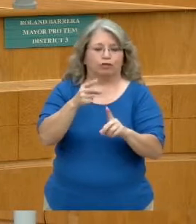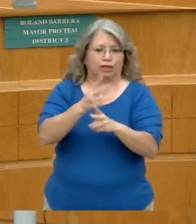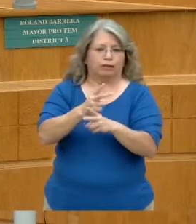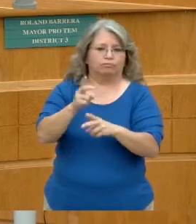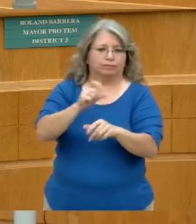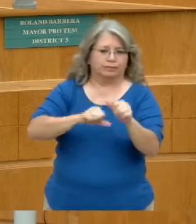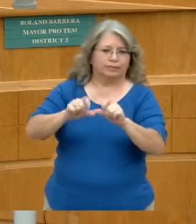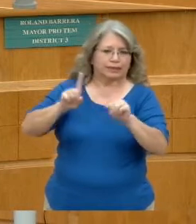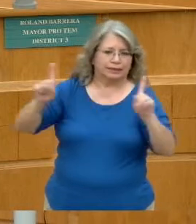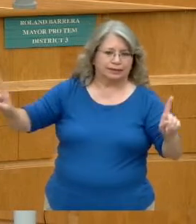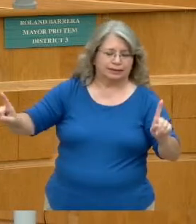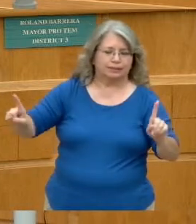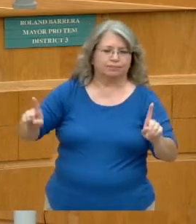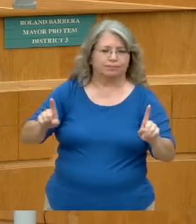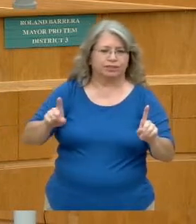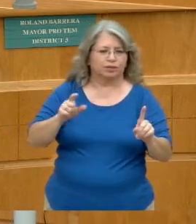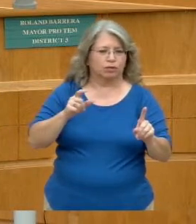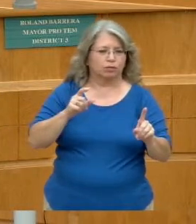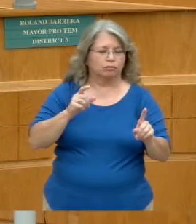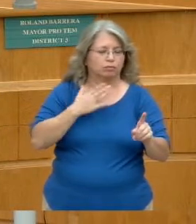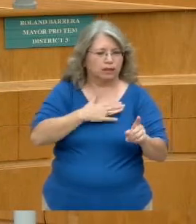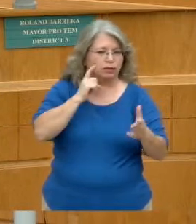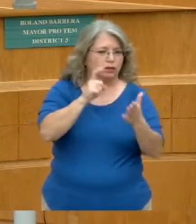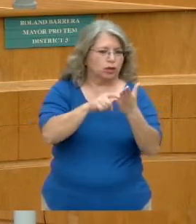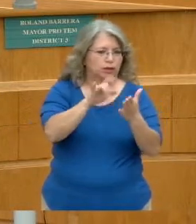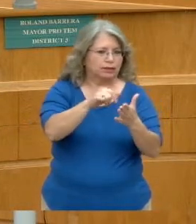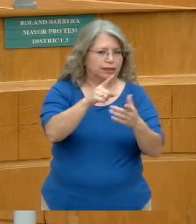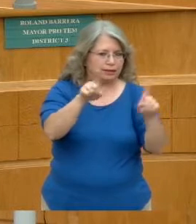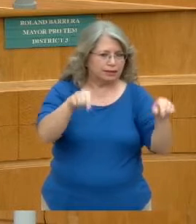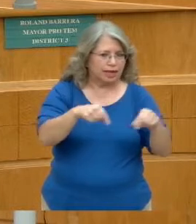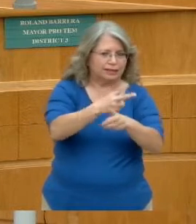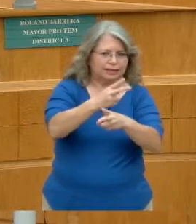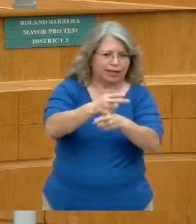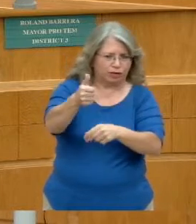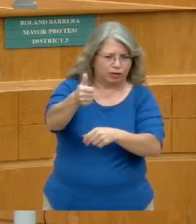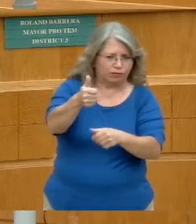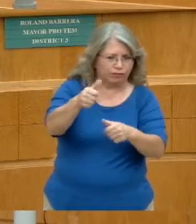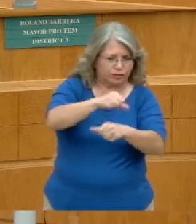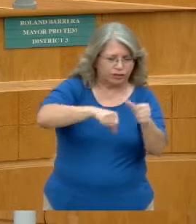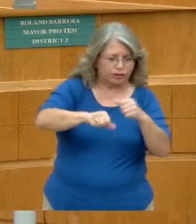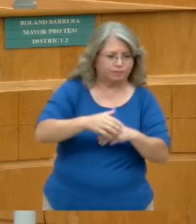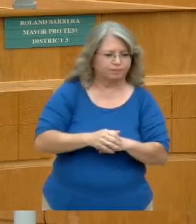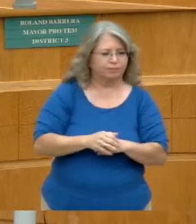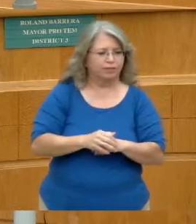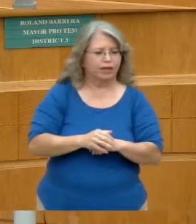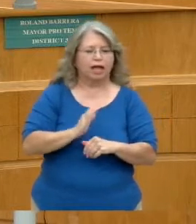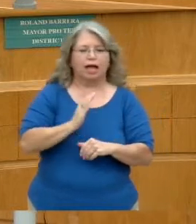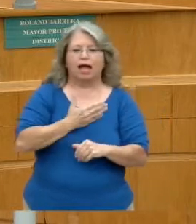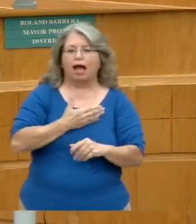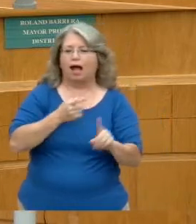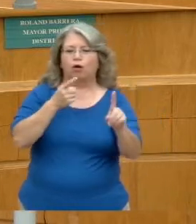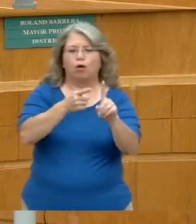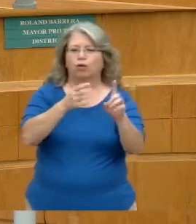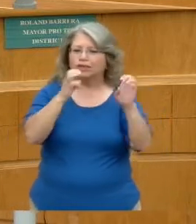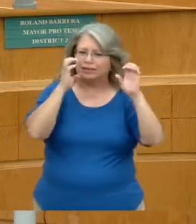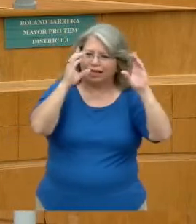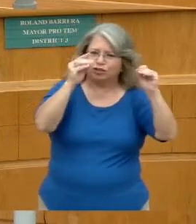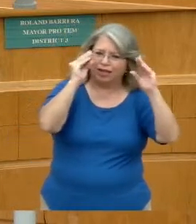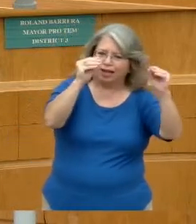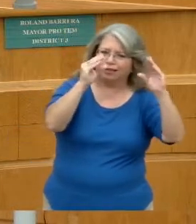of one another. Let me also say that the goal has always been education, not enforcement. So please continue to look at